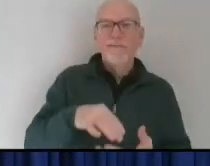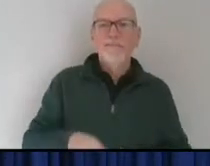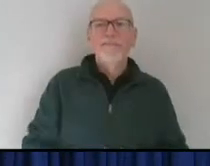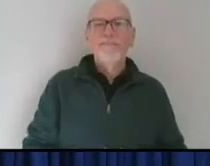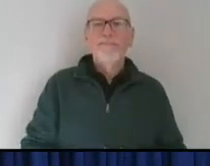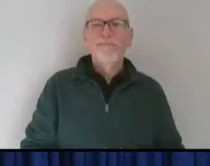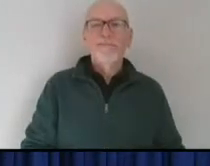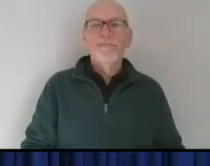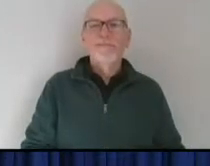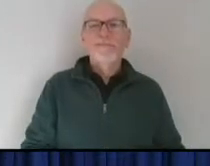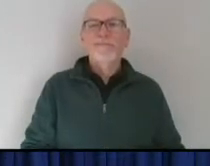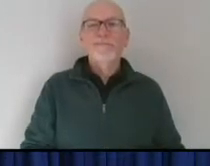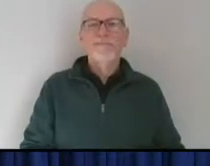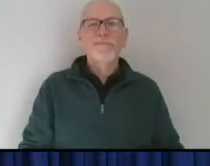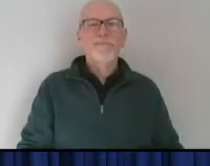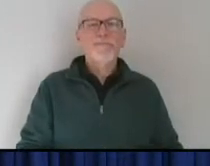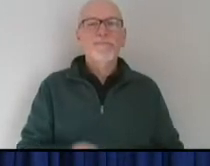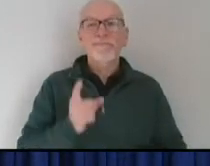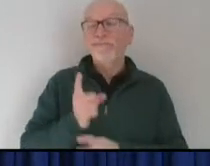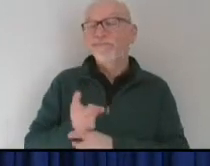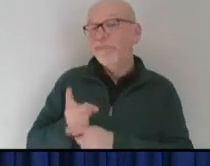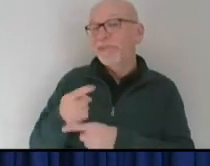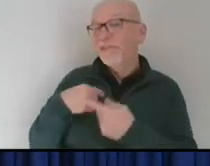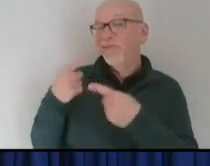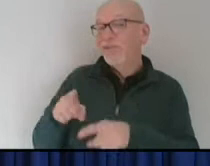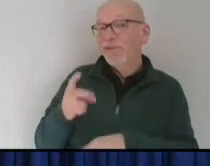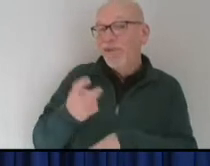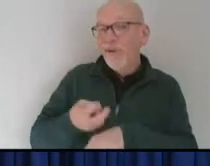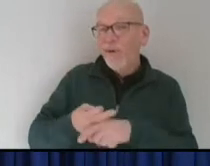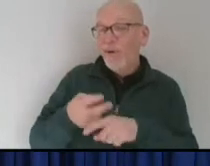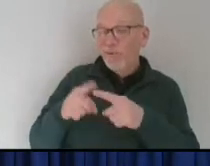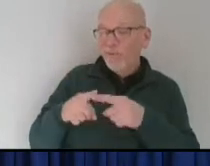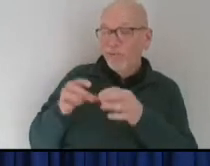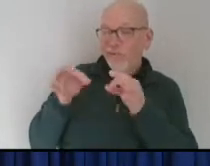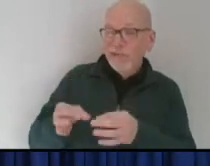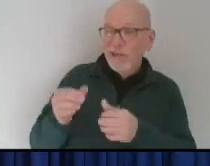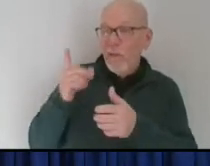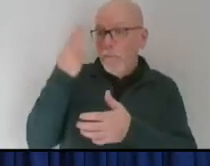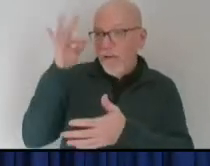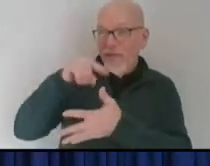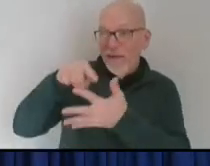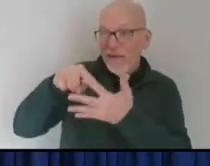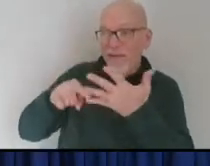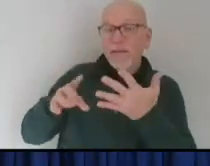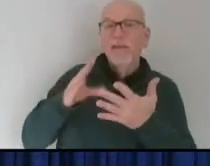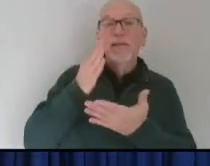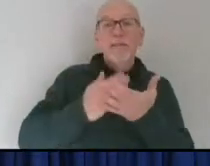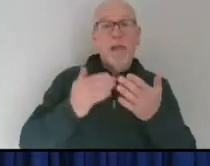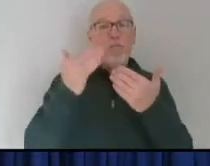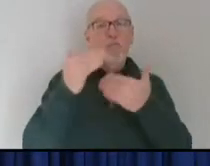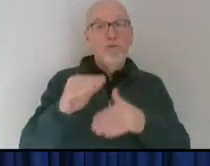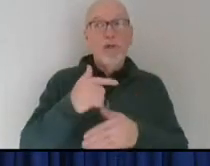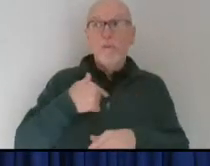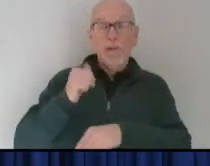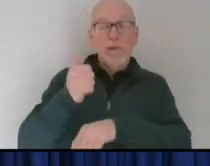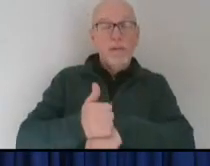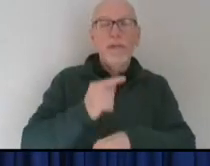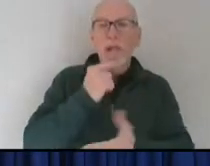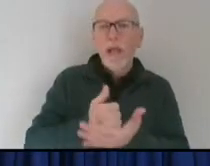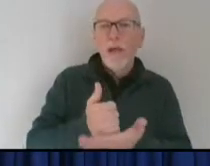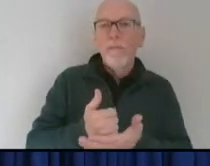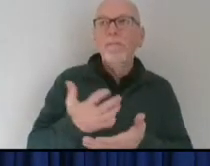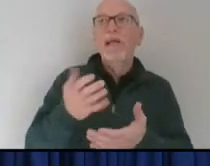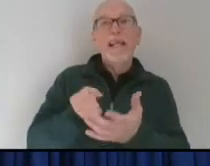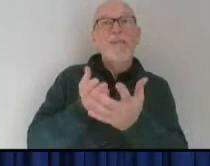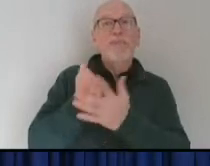out what percentage it is. I do think that there's no question that some of the restrictions we've placed have really helped. I think getting through the holiday